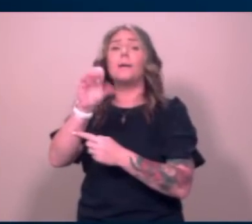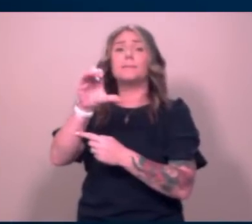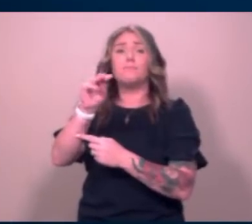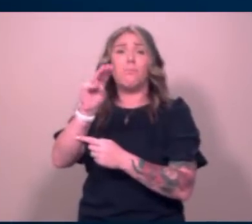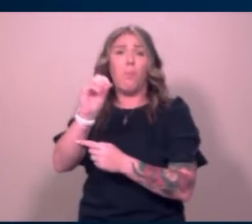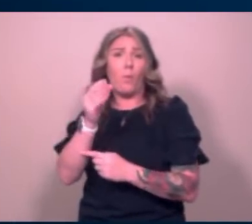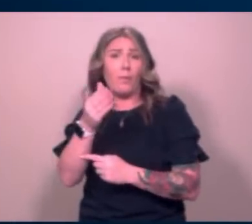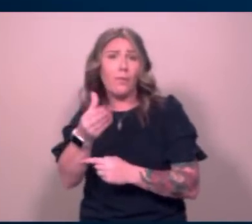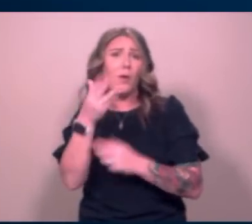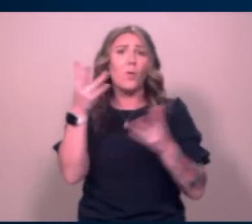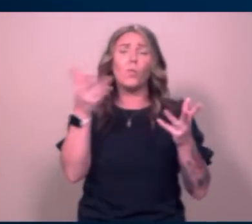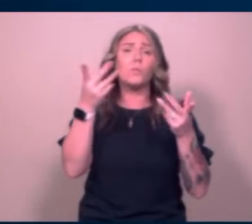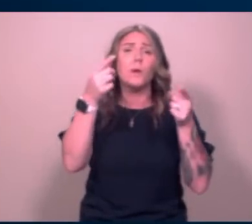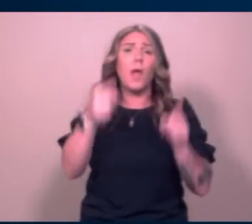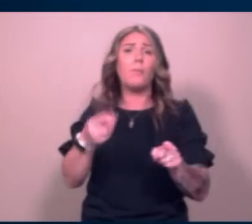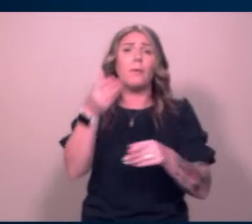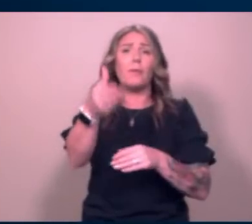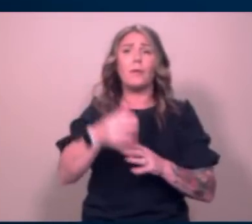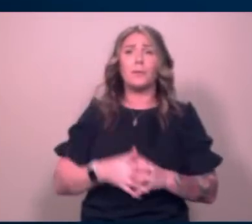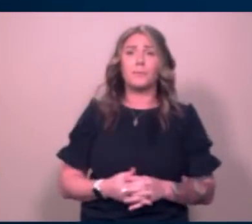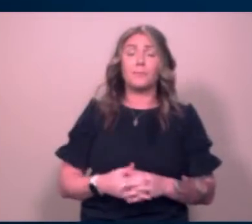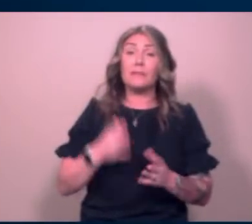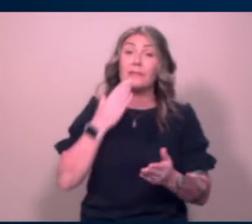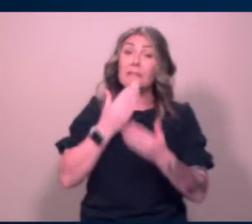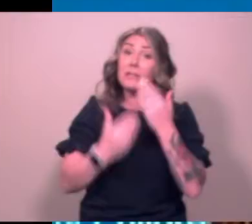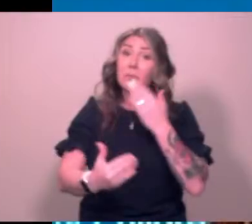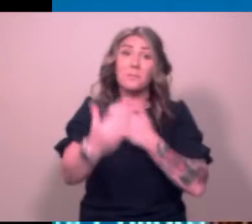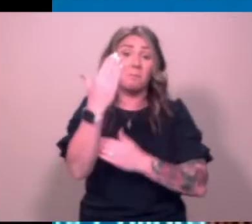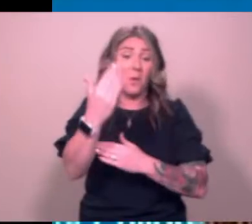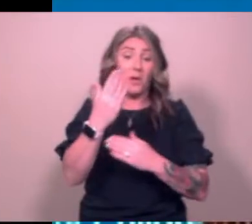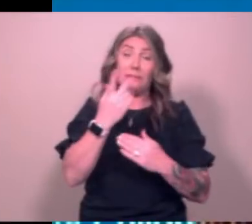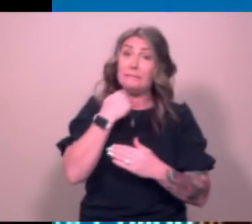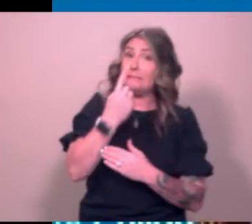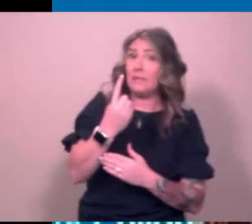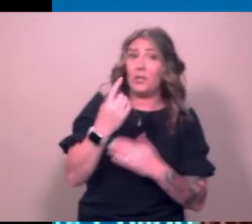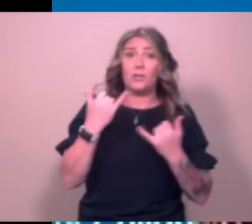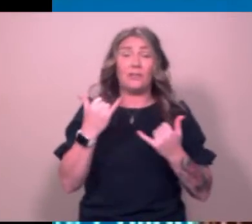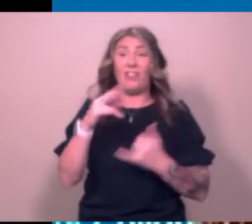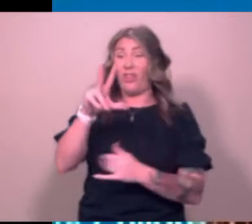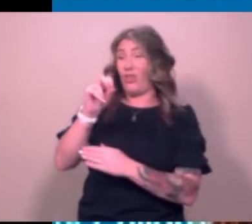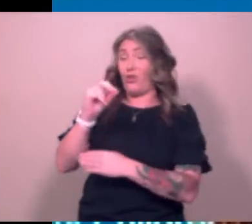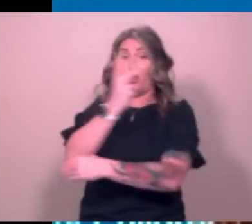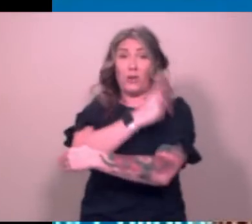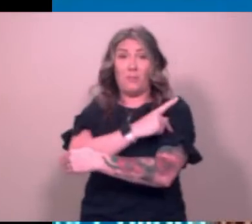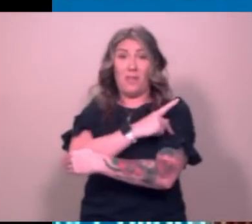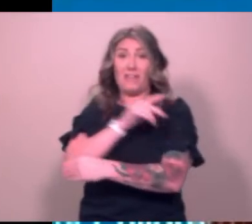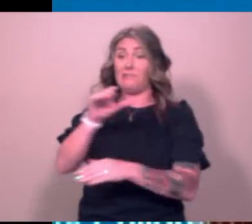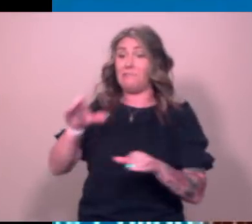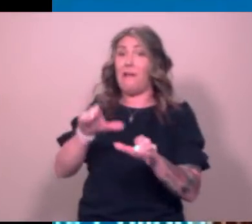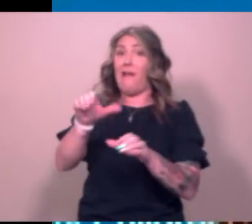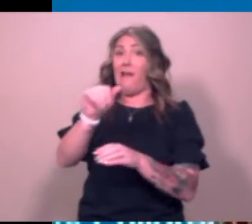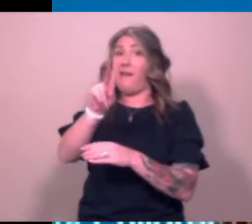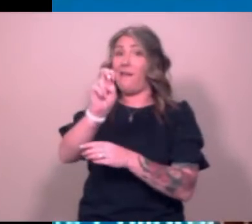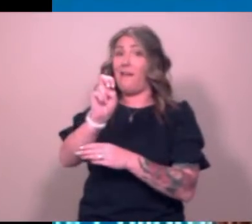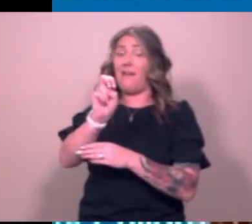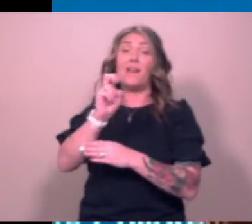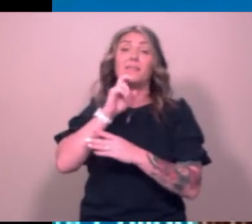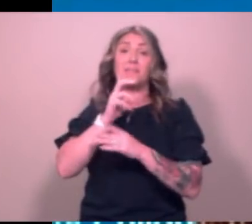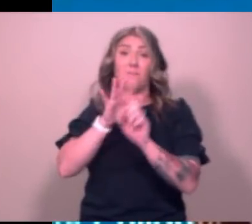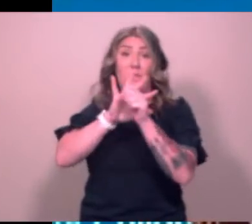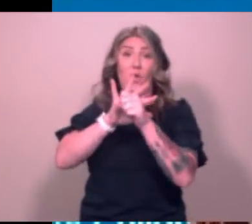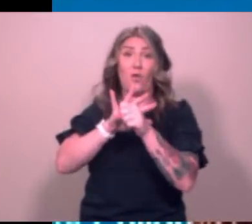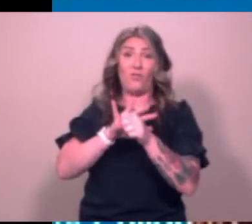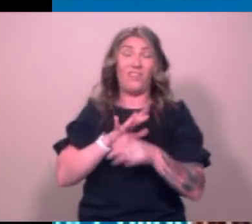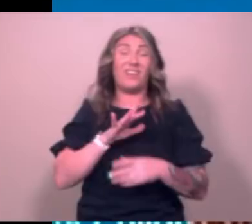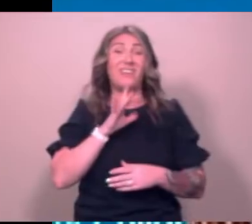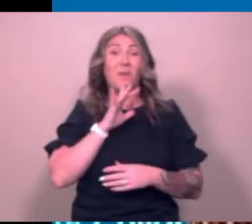What's the story there, Jen? Yeah, good morning. I can tell you today we have 30 patients that are with active COVID infection in-house. Nearly